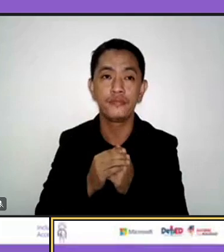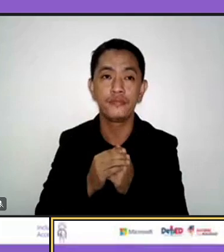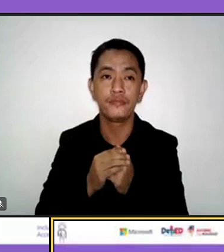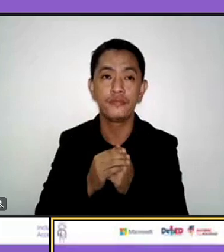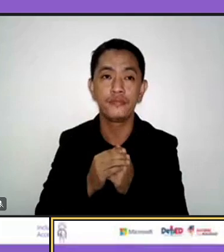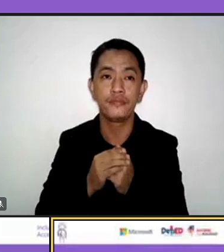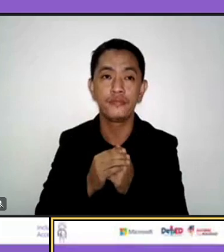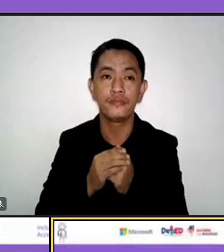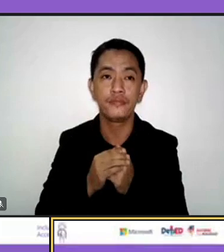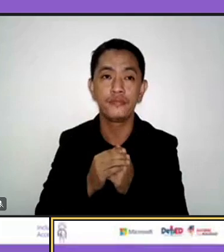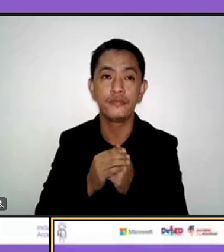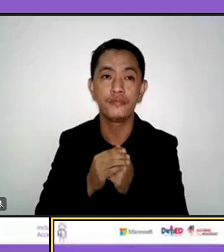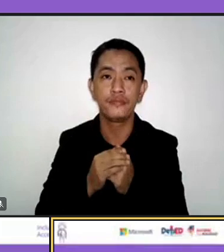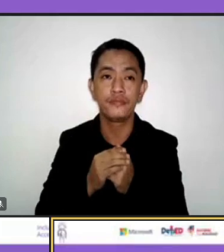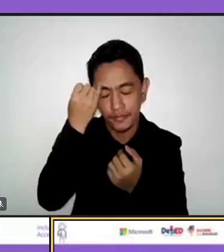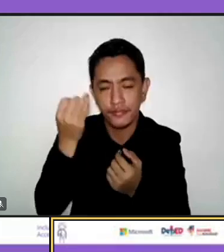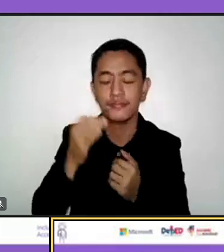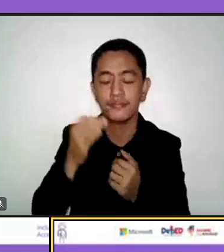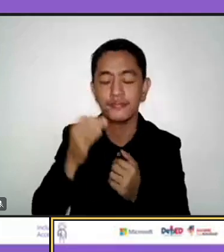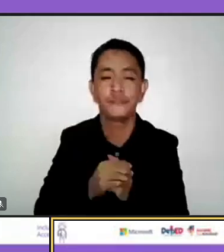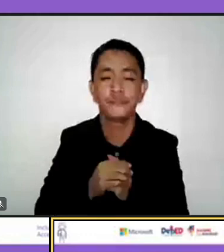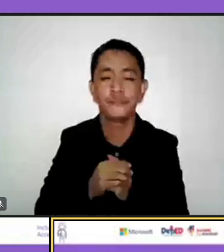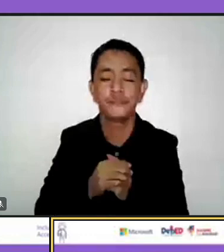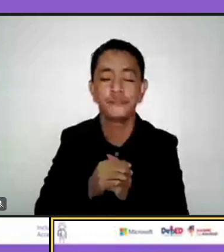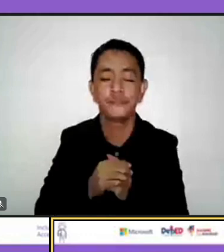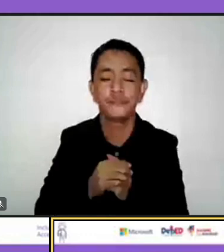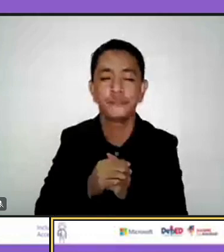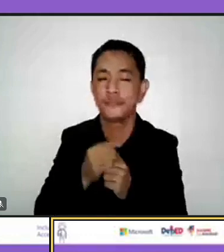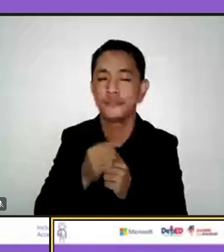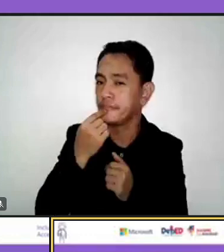Thank you, guys. Very insightful. Now,